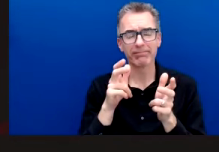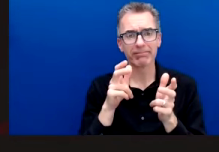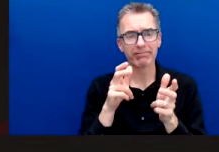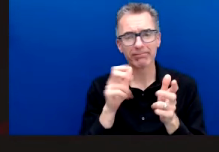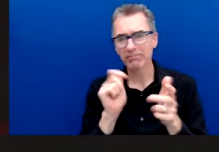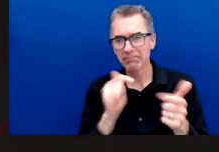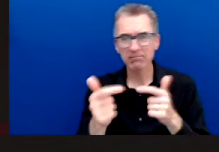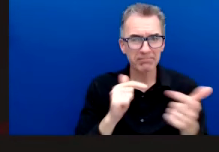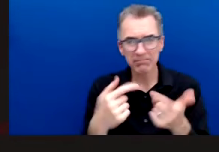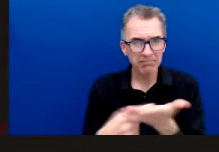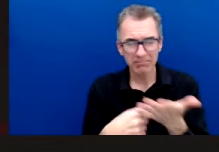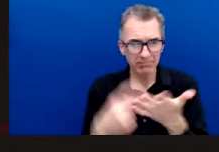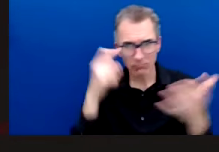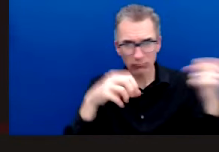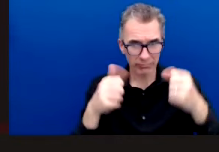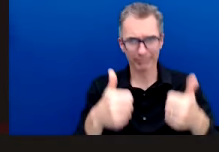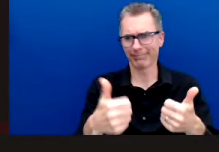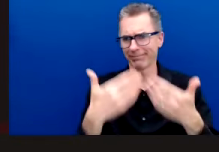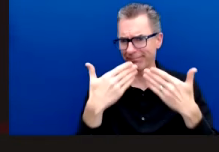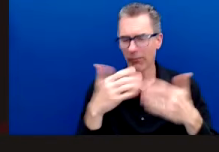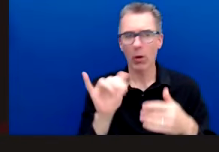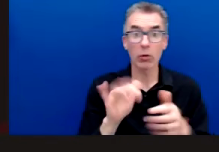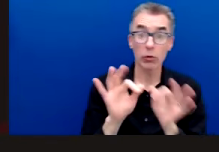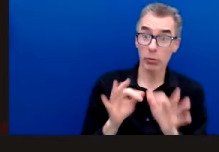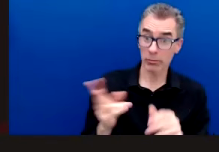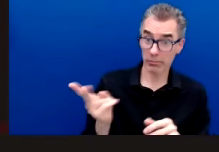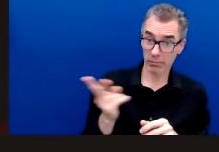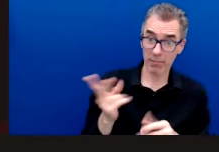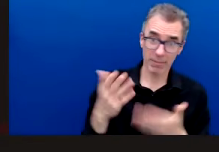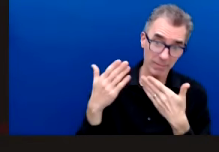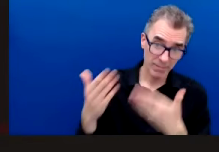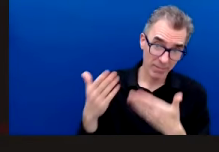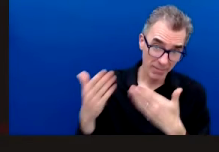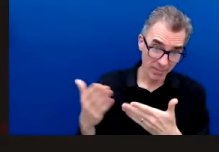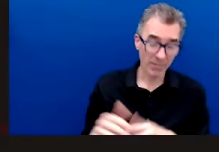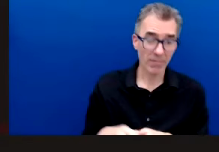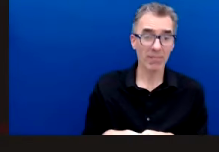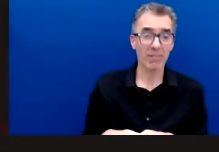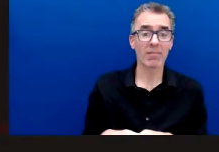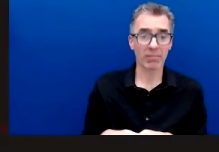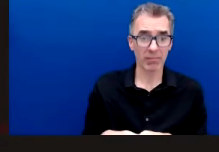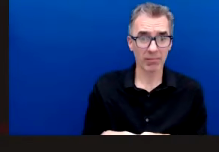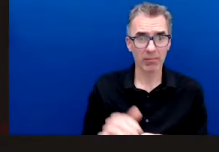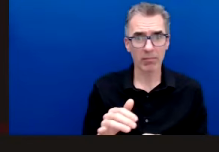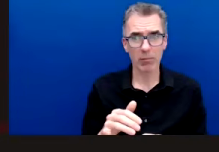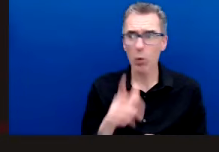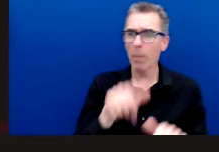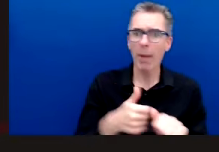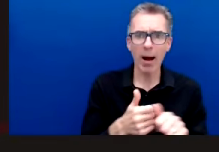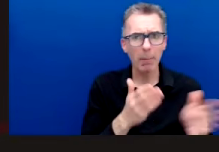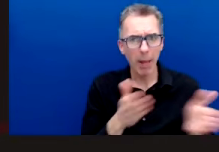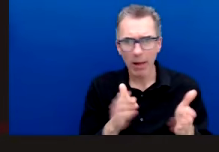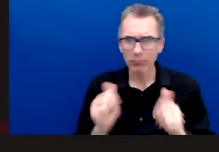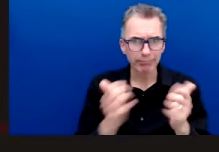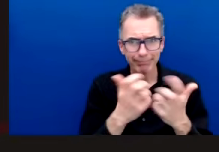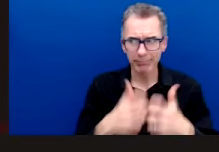case studies. And we want to thank our interpreters as well and those who made this all happen, Flexi happen. So